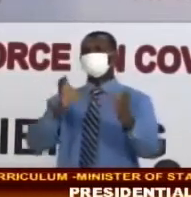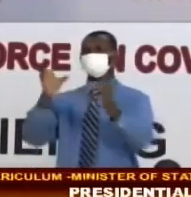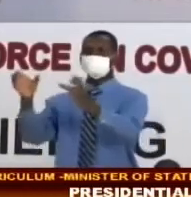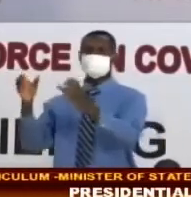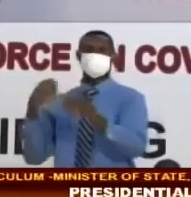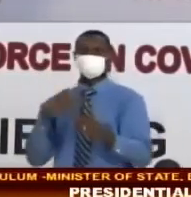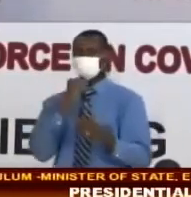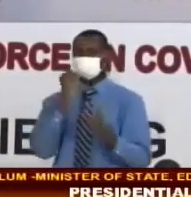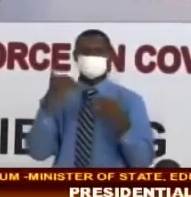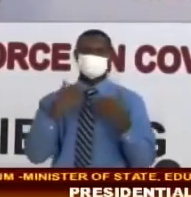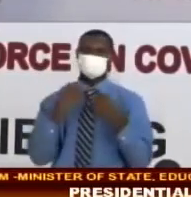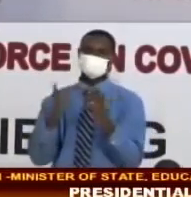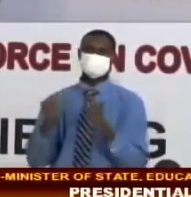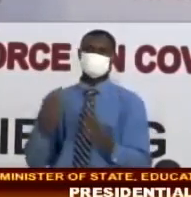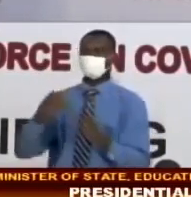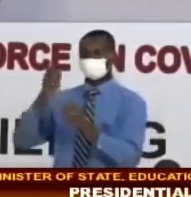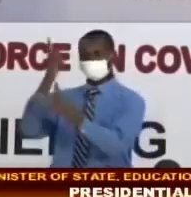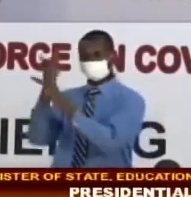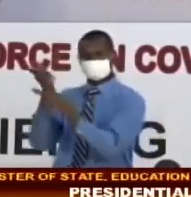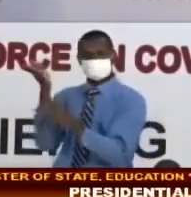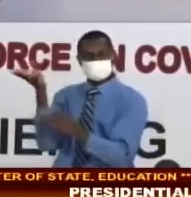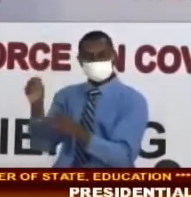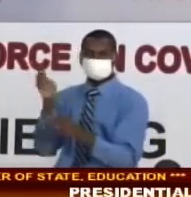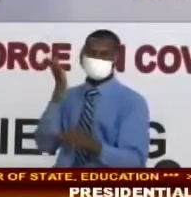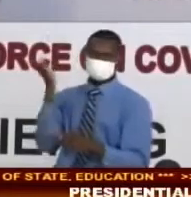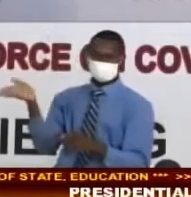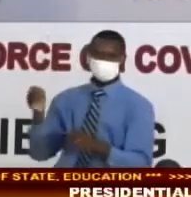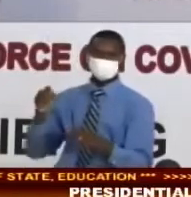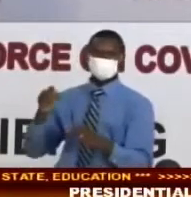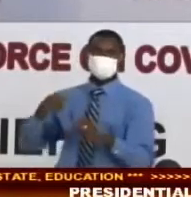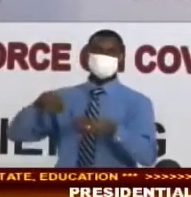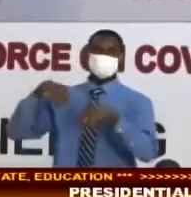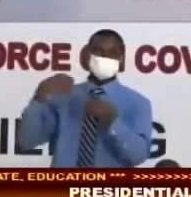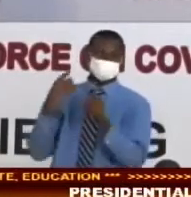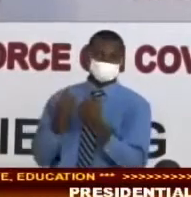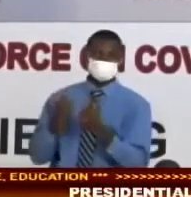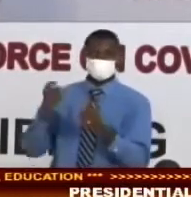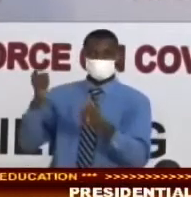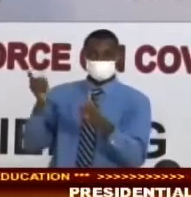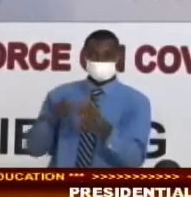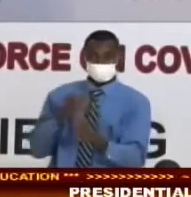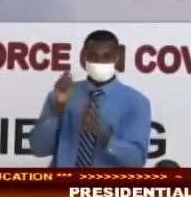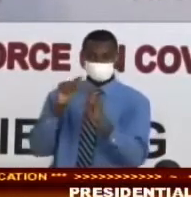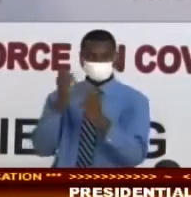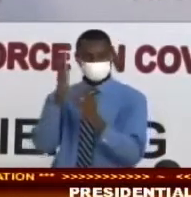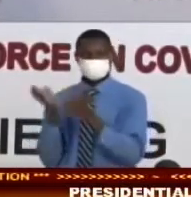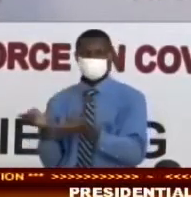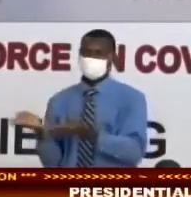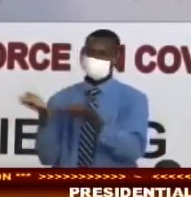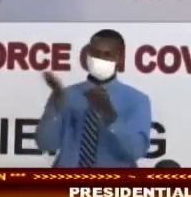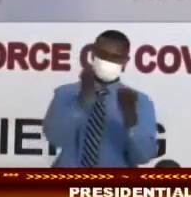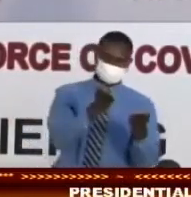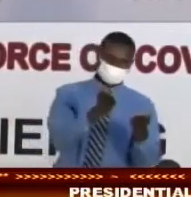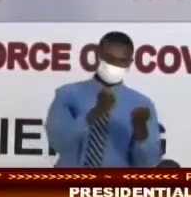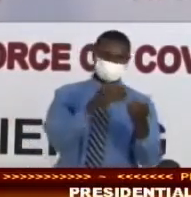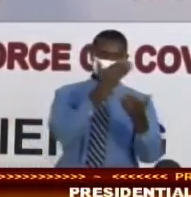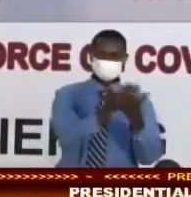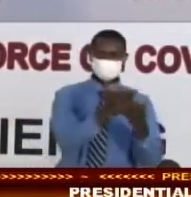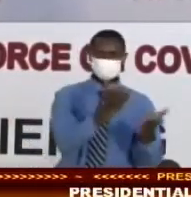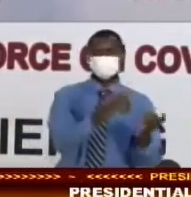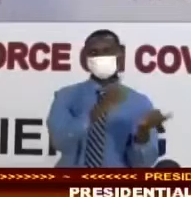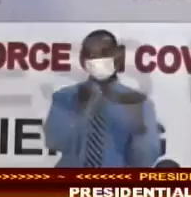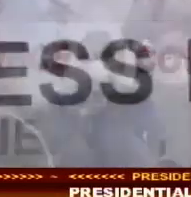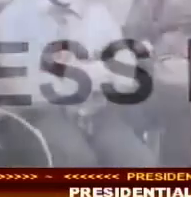to leave them in the silos and be deploying as the need arises. Thank you very